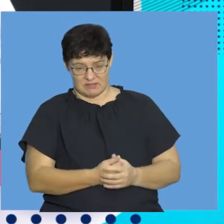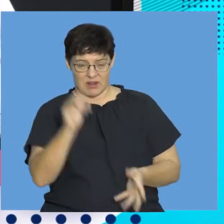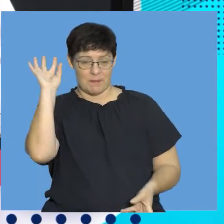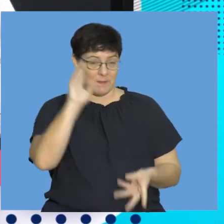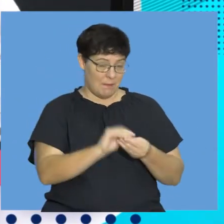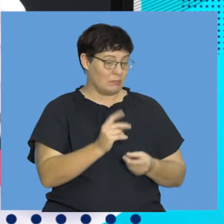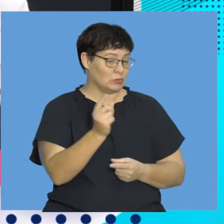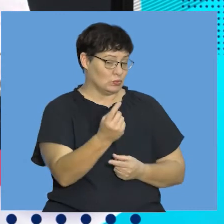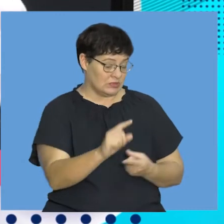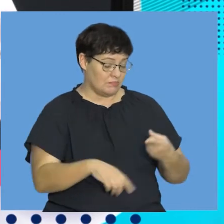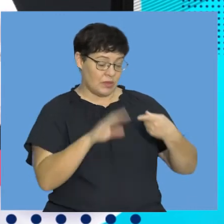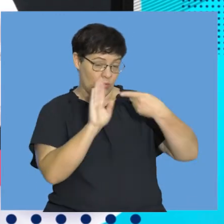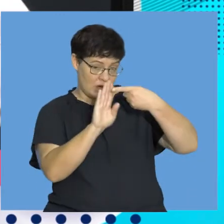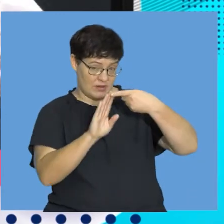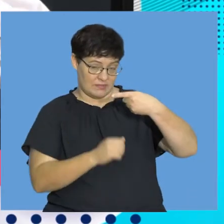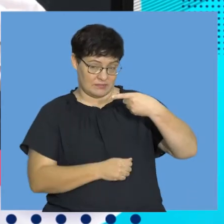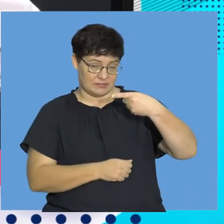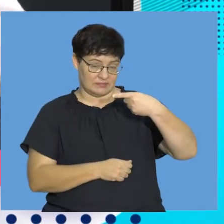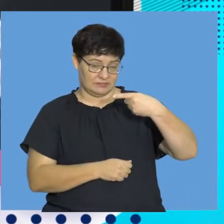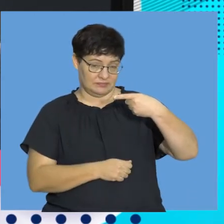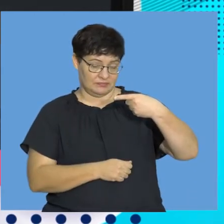budgets, let's do a recap. 1,